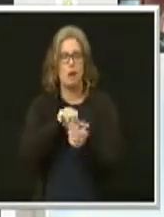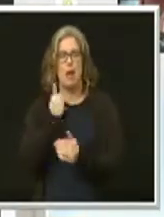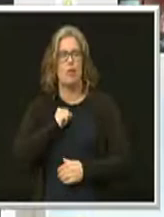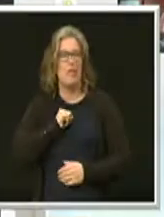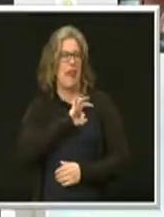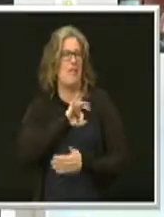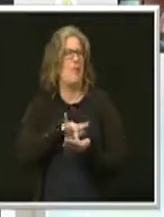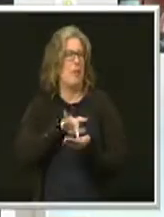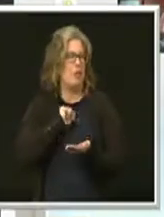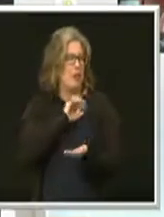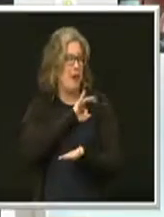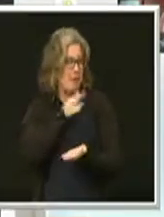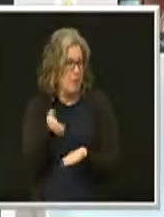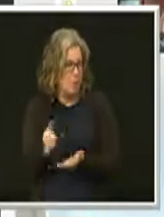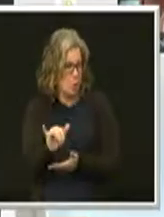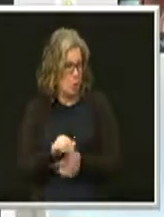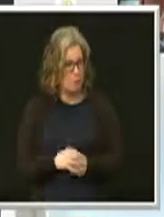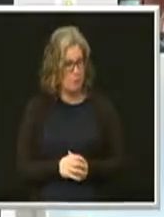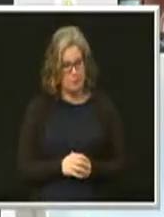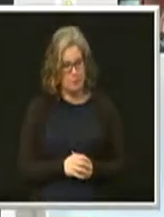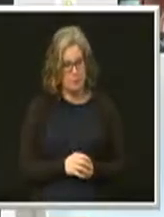medical staff. So